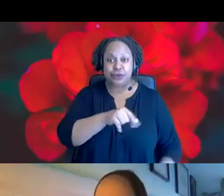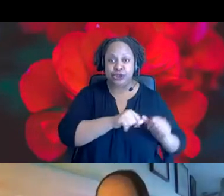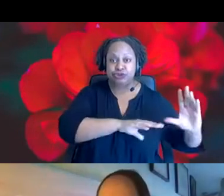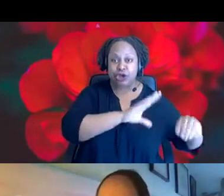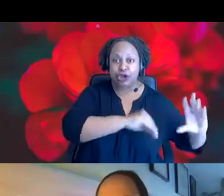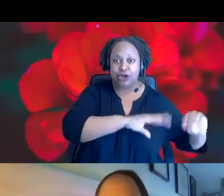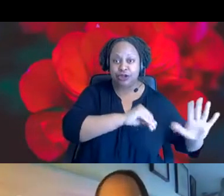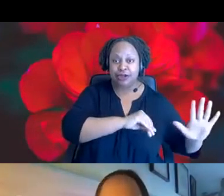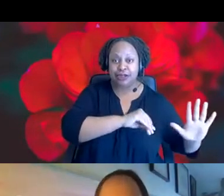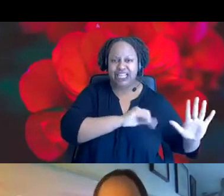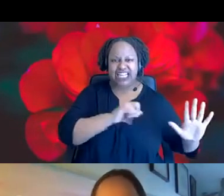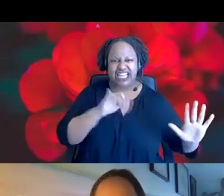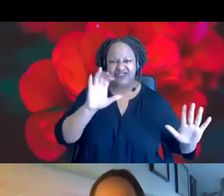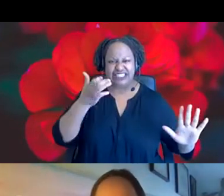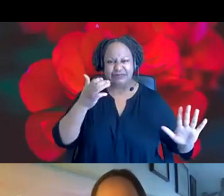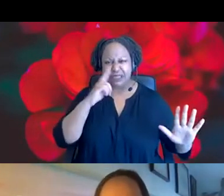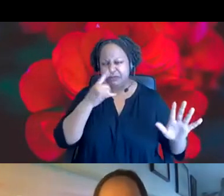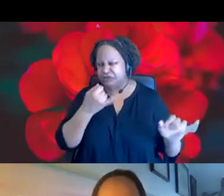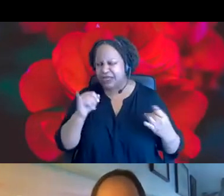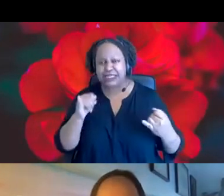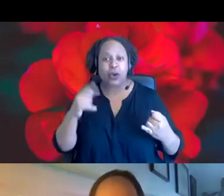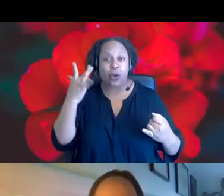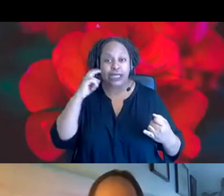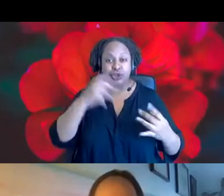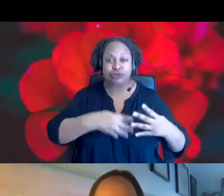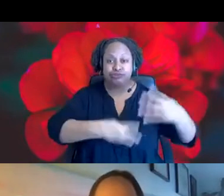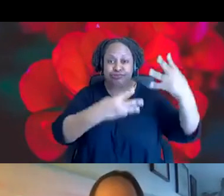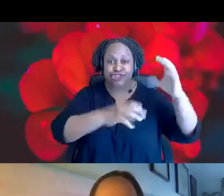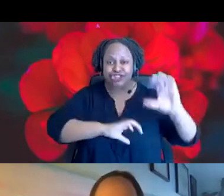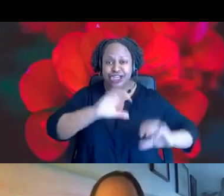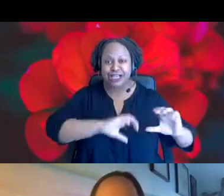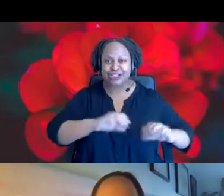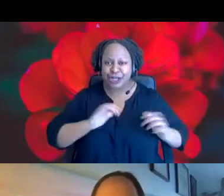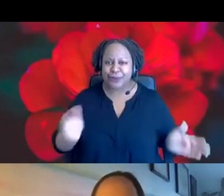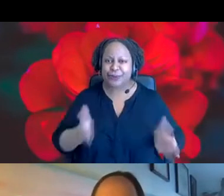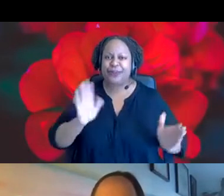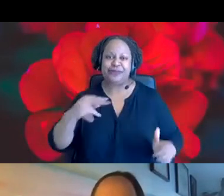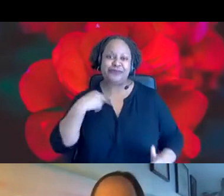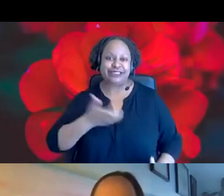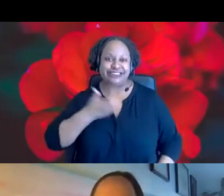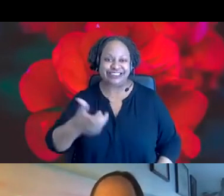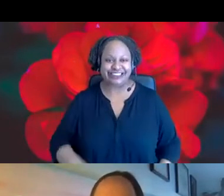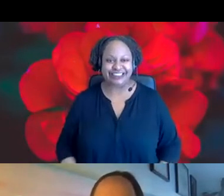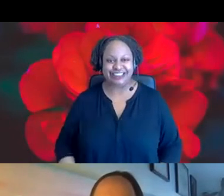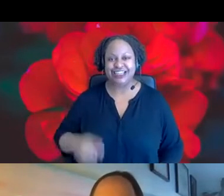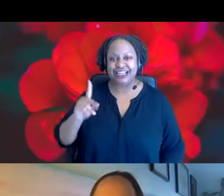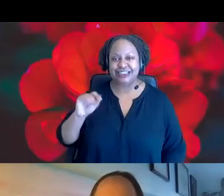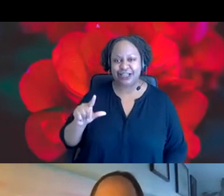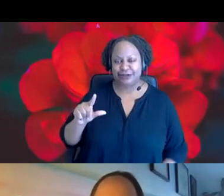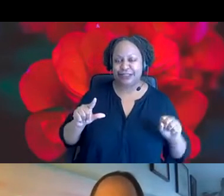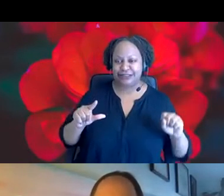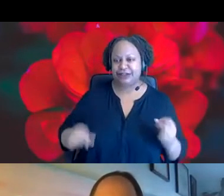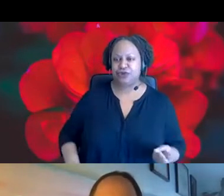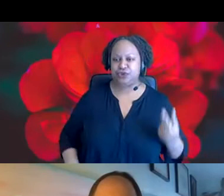distracted, I'm scrolling through the chat to try to uplift some voices here. Sure. There's kind of two